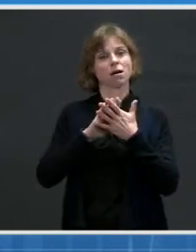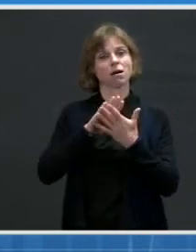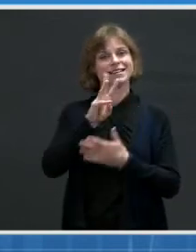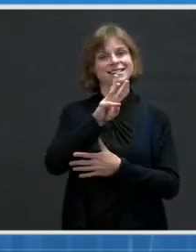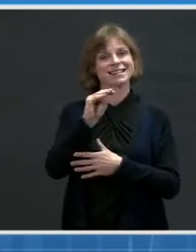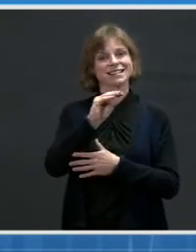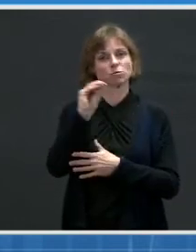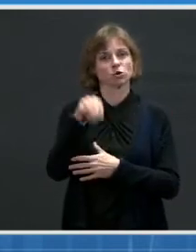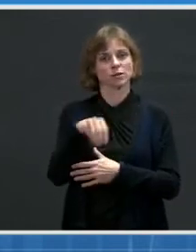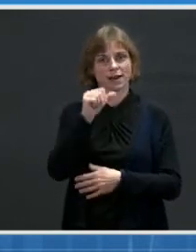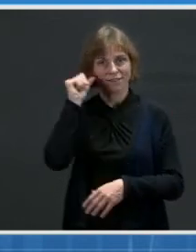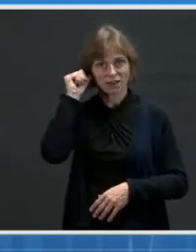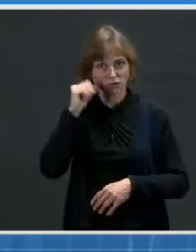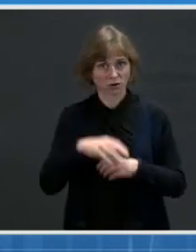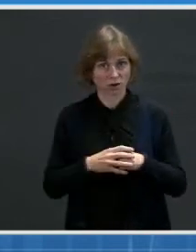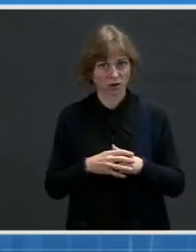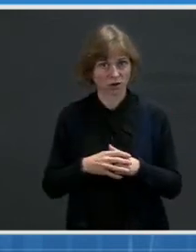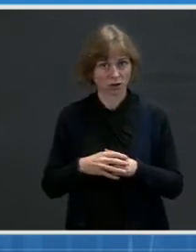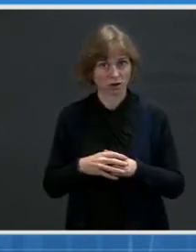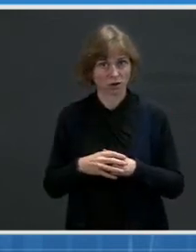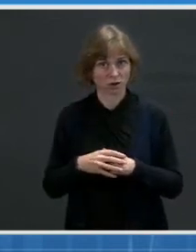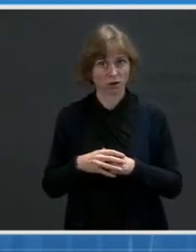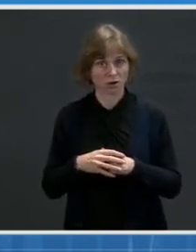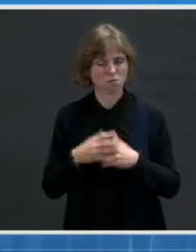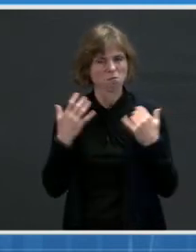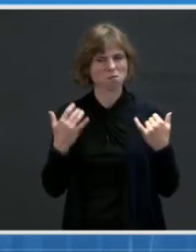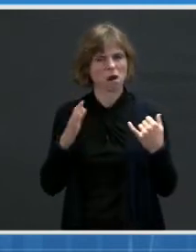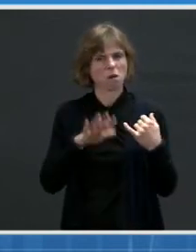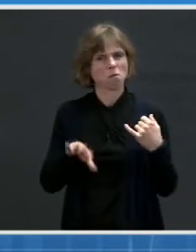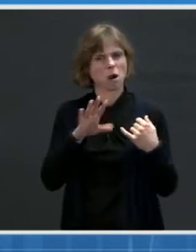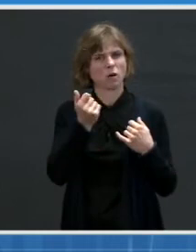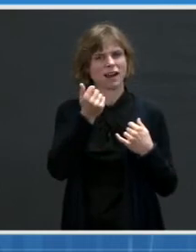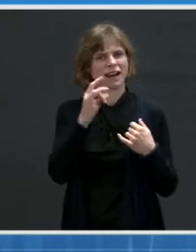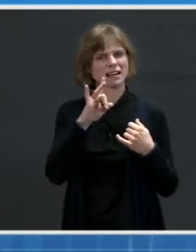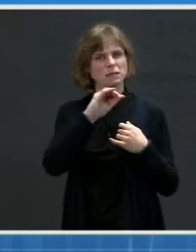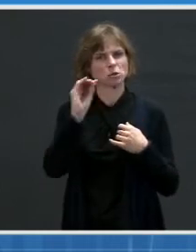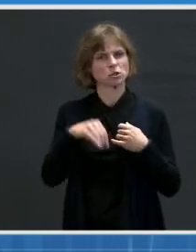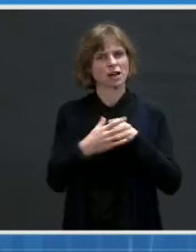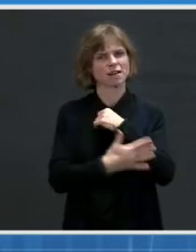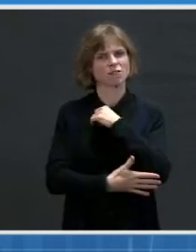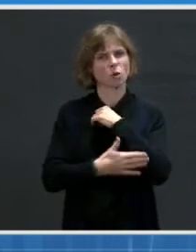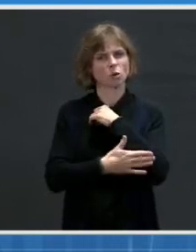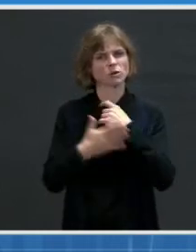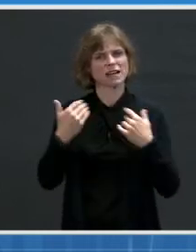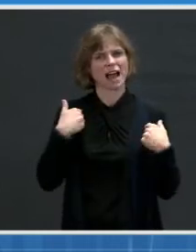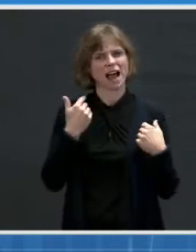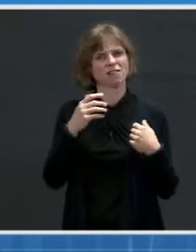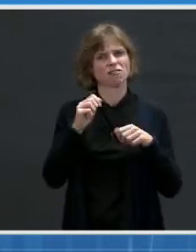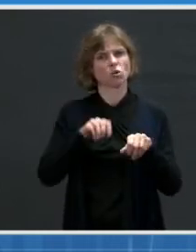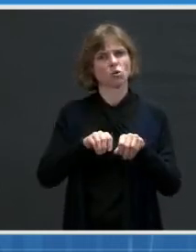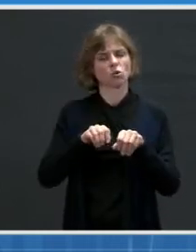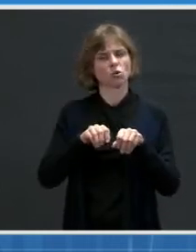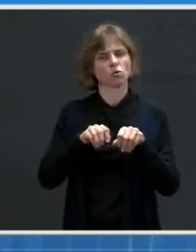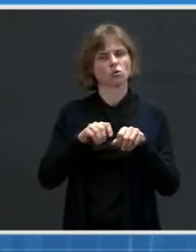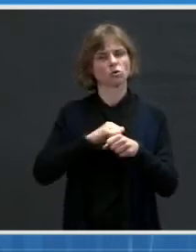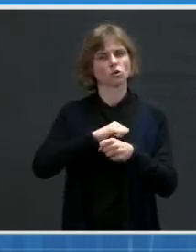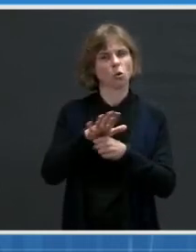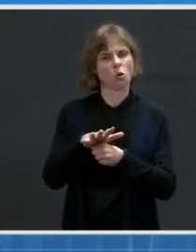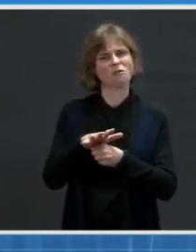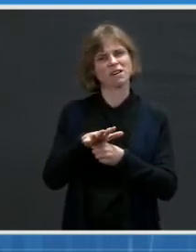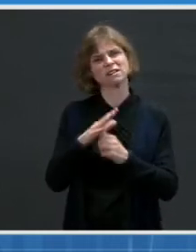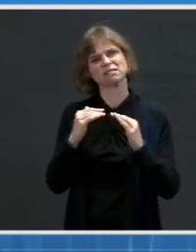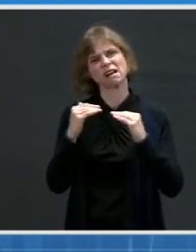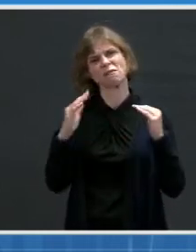of yesterday. Now, approximately 18% of counties have COVID-19 levels at the low or moderate